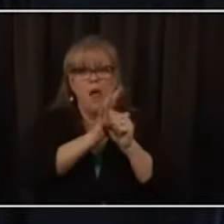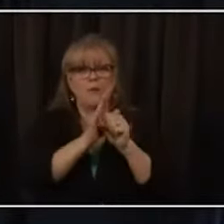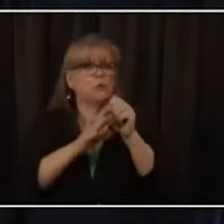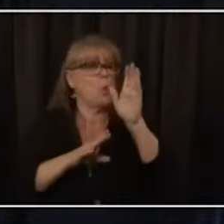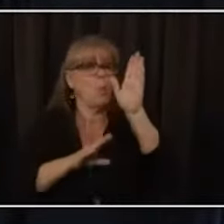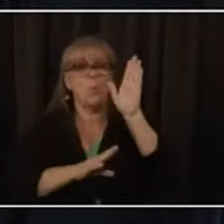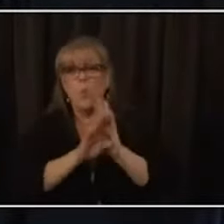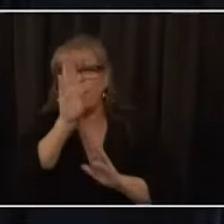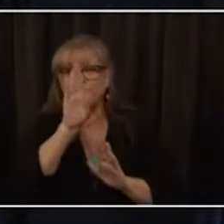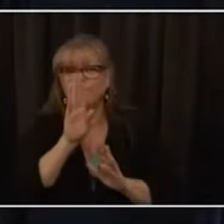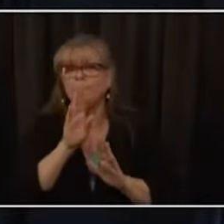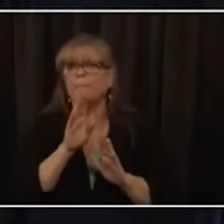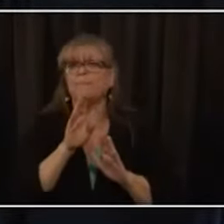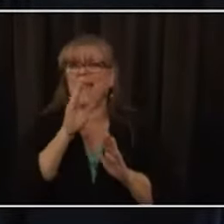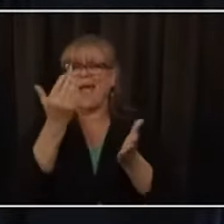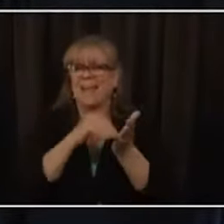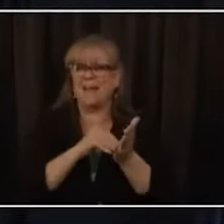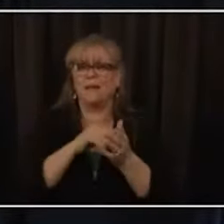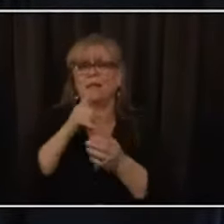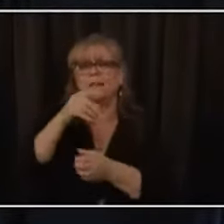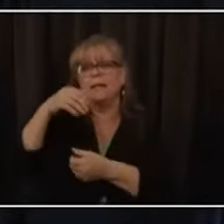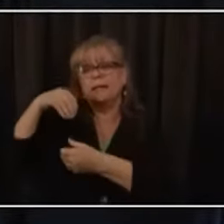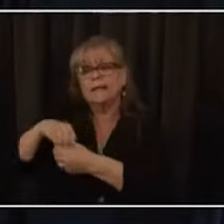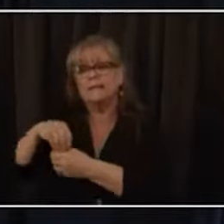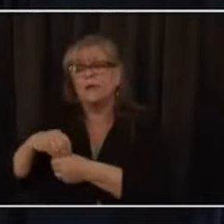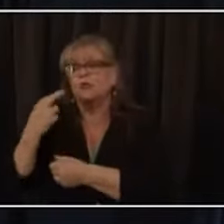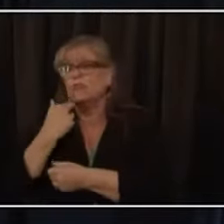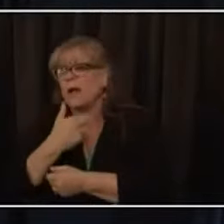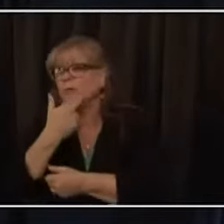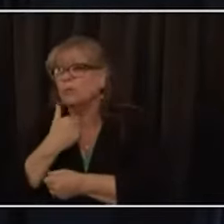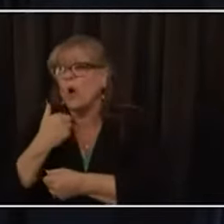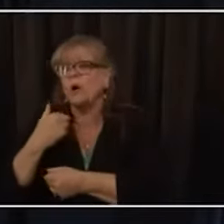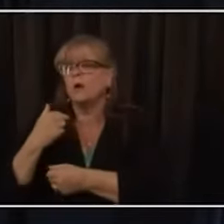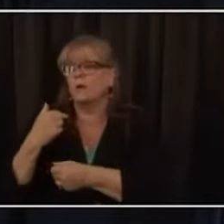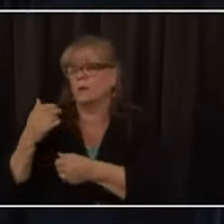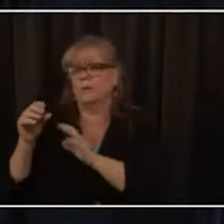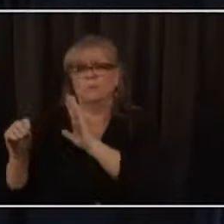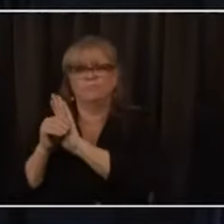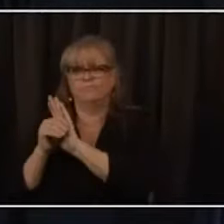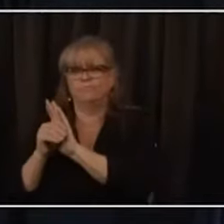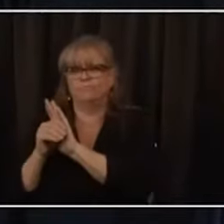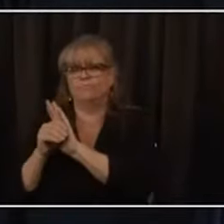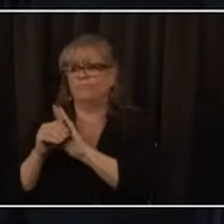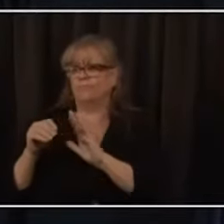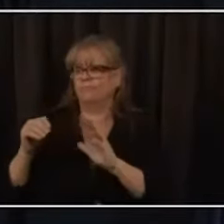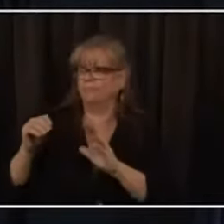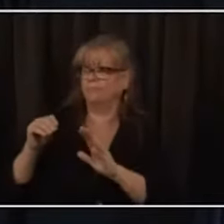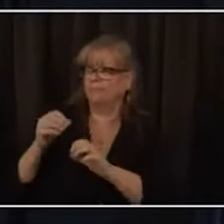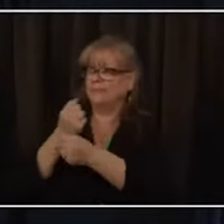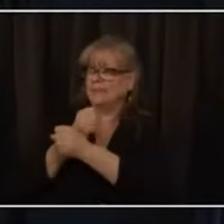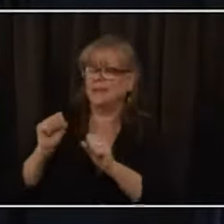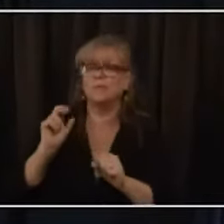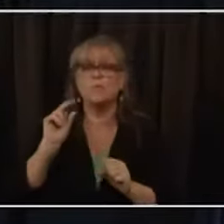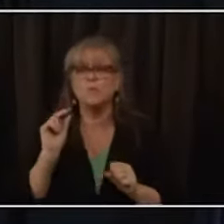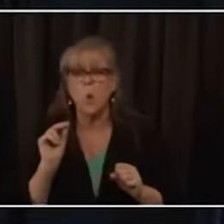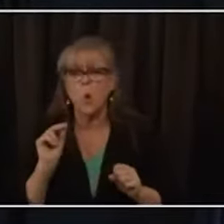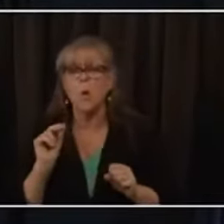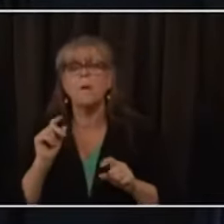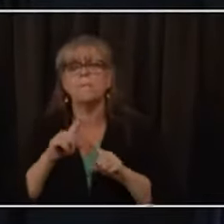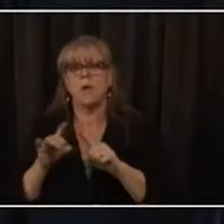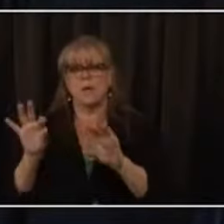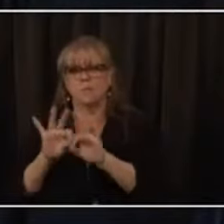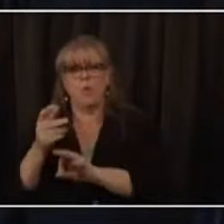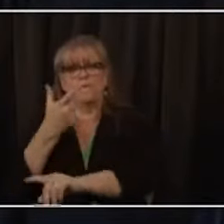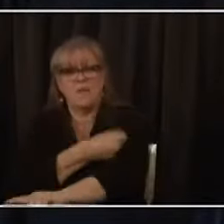at a restaurant zero risk? No. Is dining indoors if you've been vaccinated low risk?